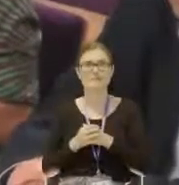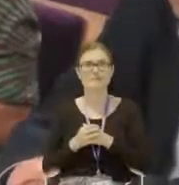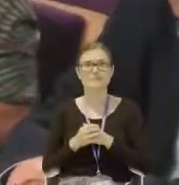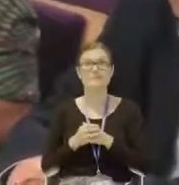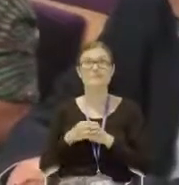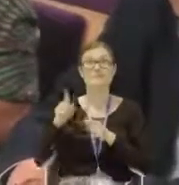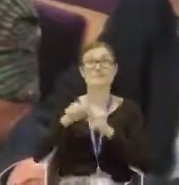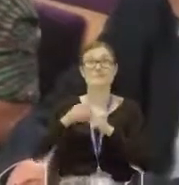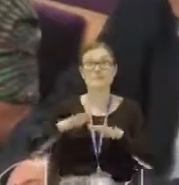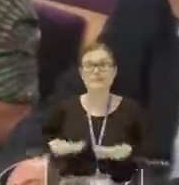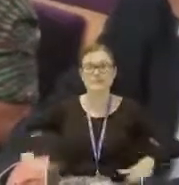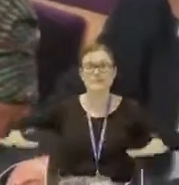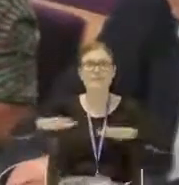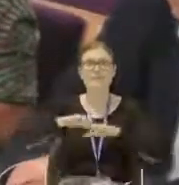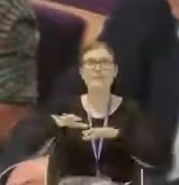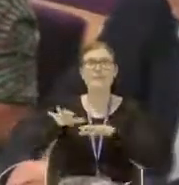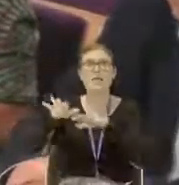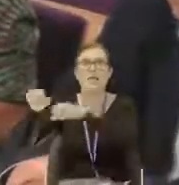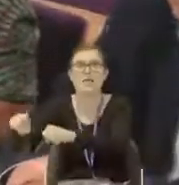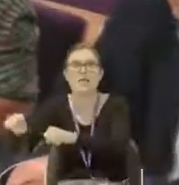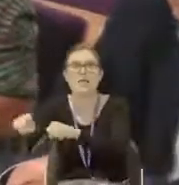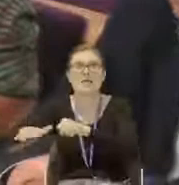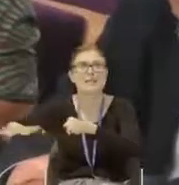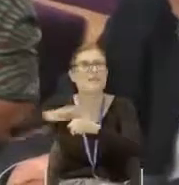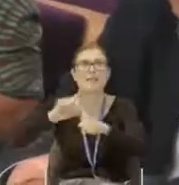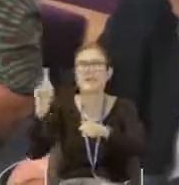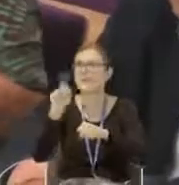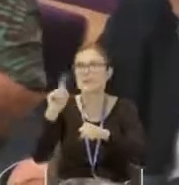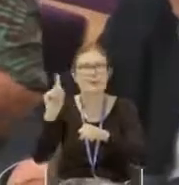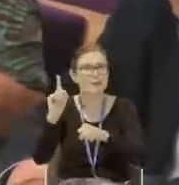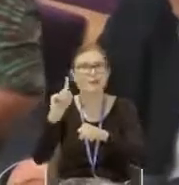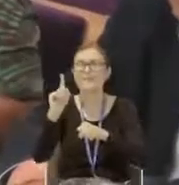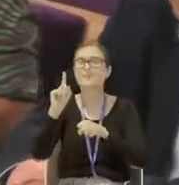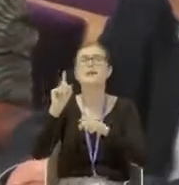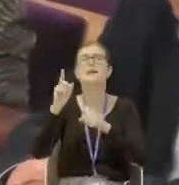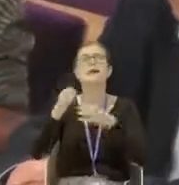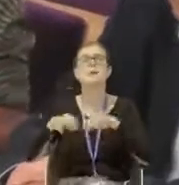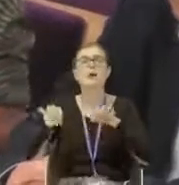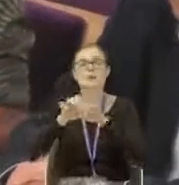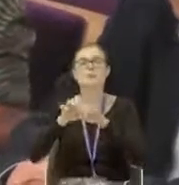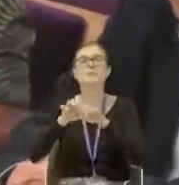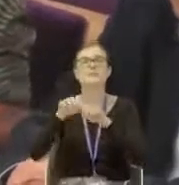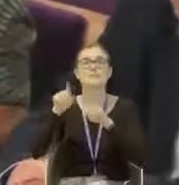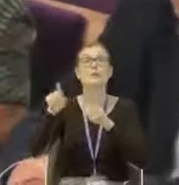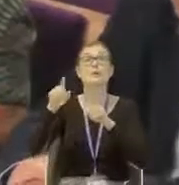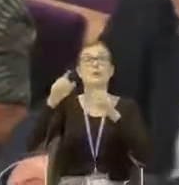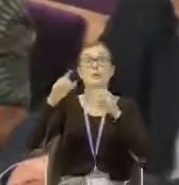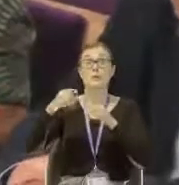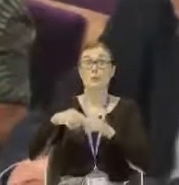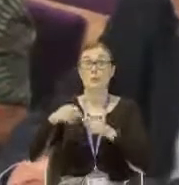to Adriana's point earlier, using the power of heritage and multiracialism to break open these